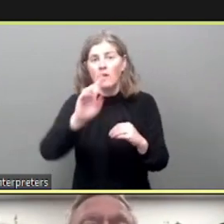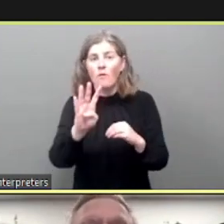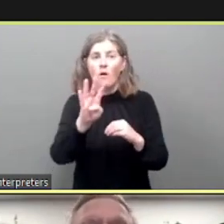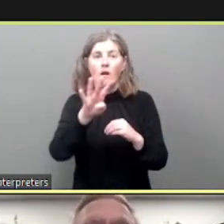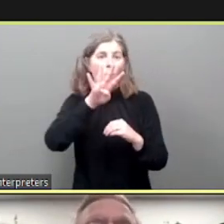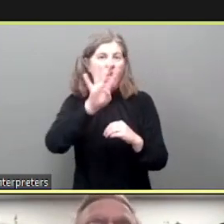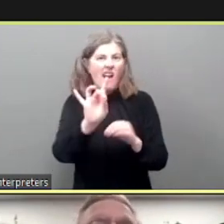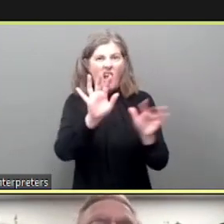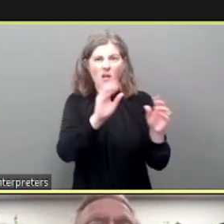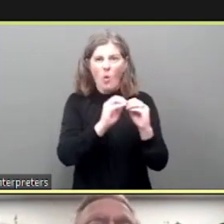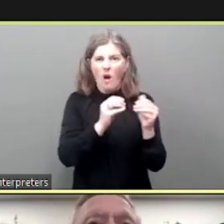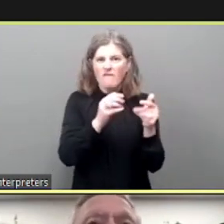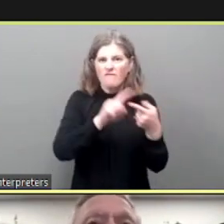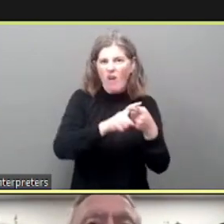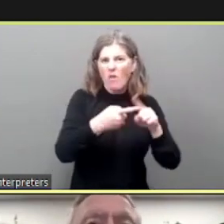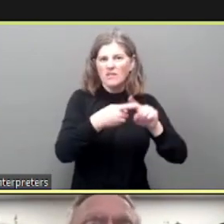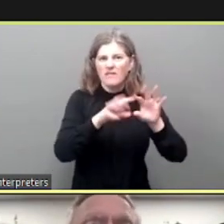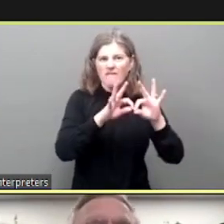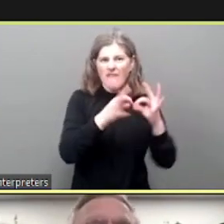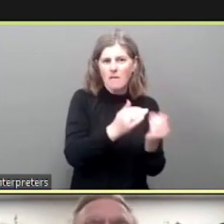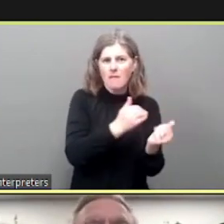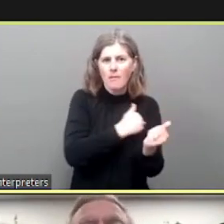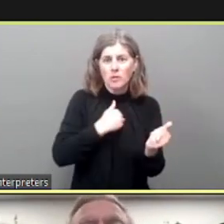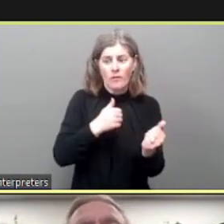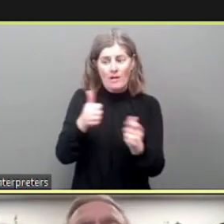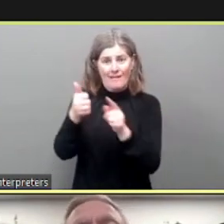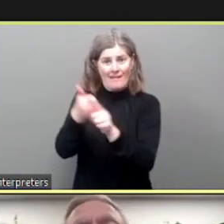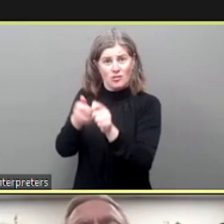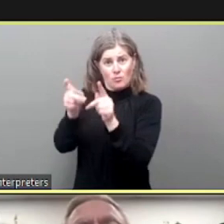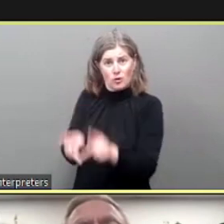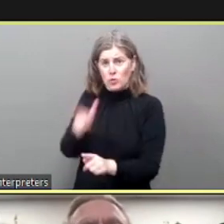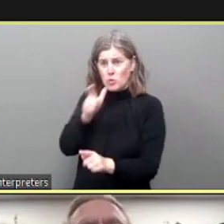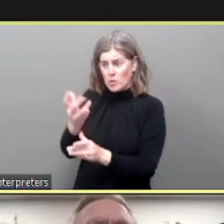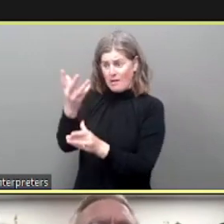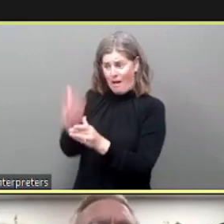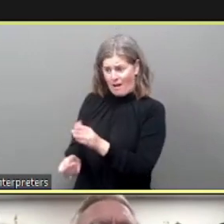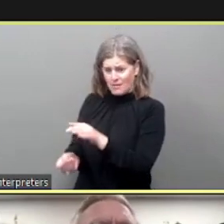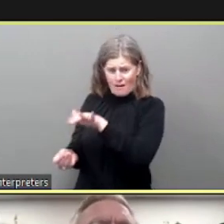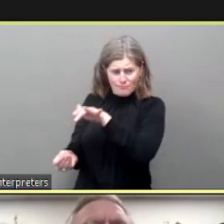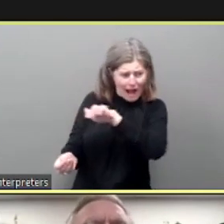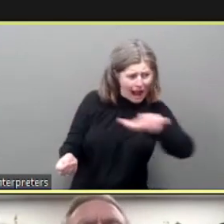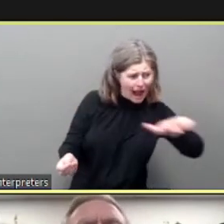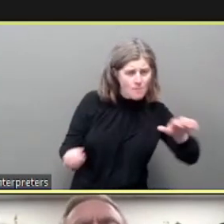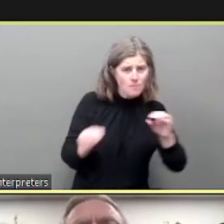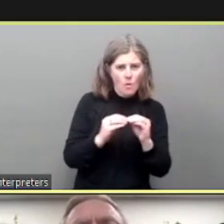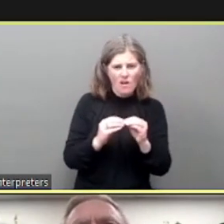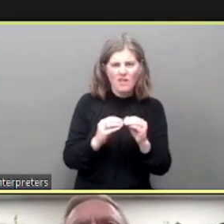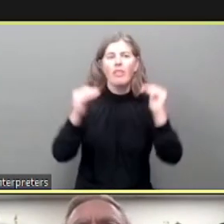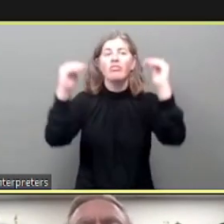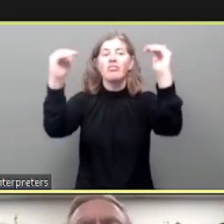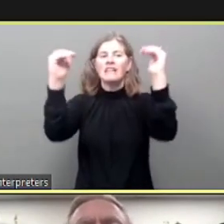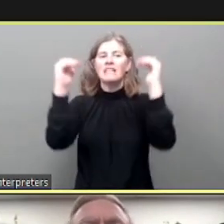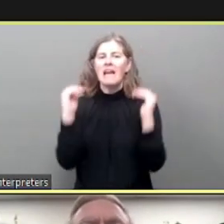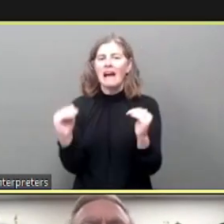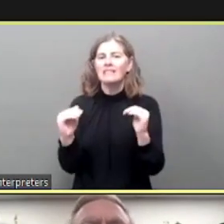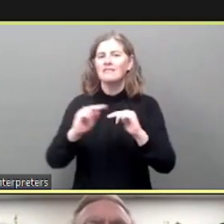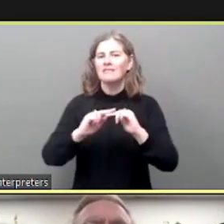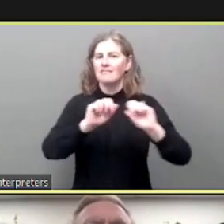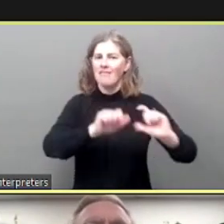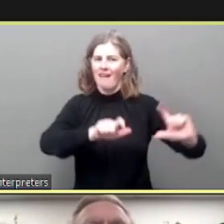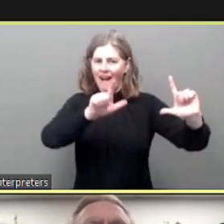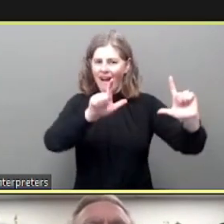family members of each person who dies in New Mexico. And on the next slide, there was some really nice coverage